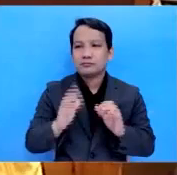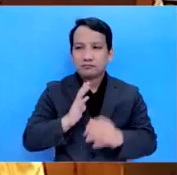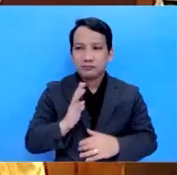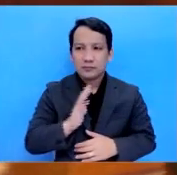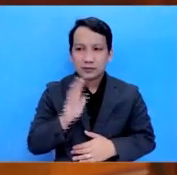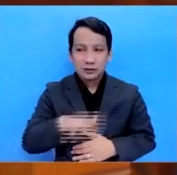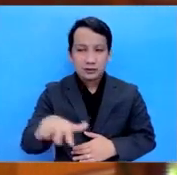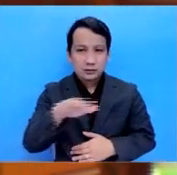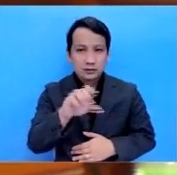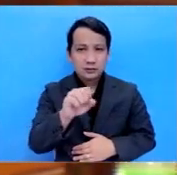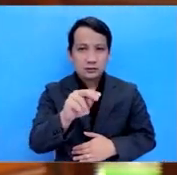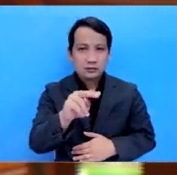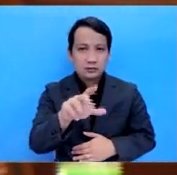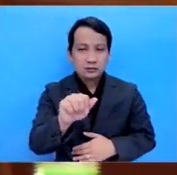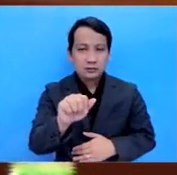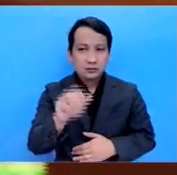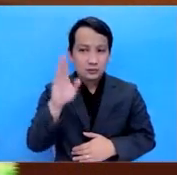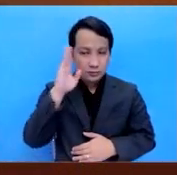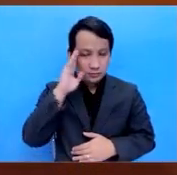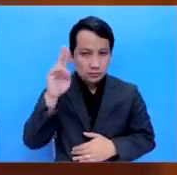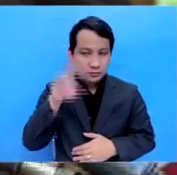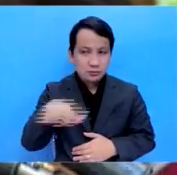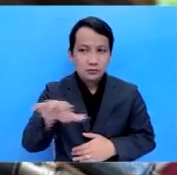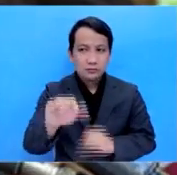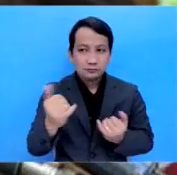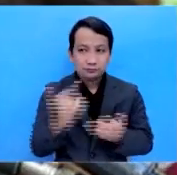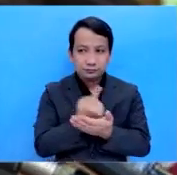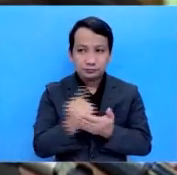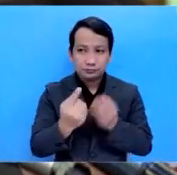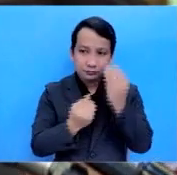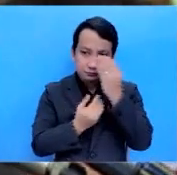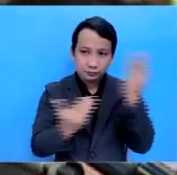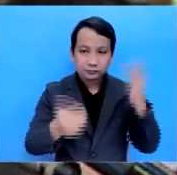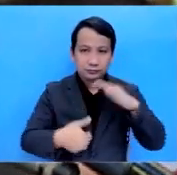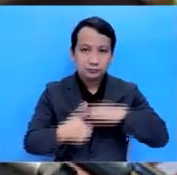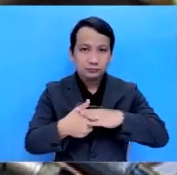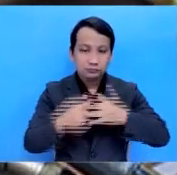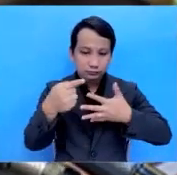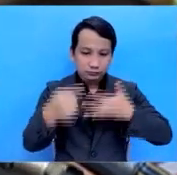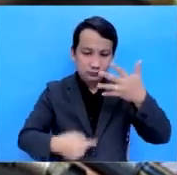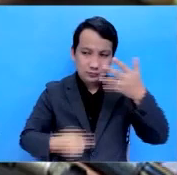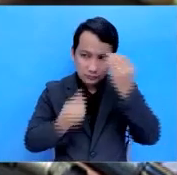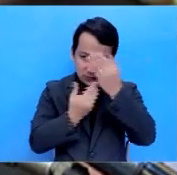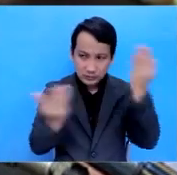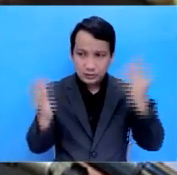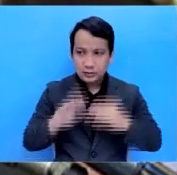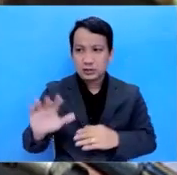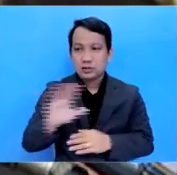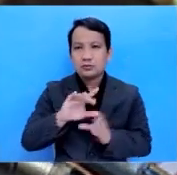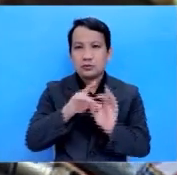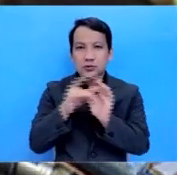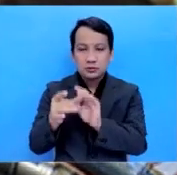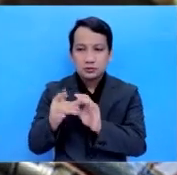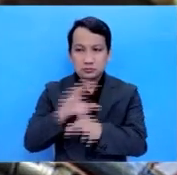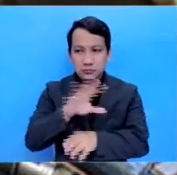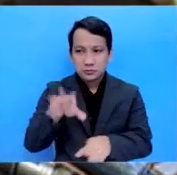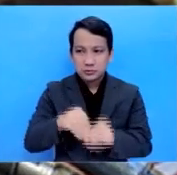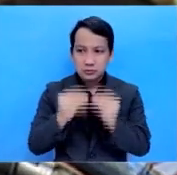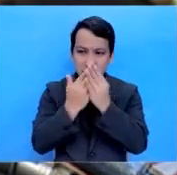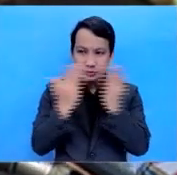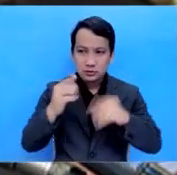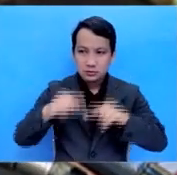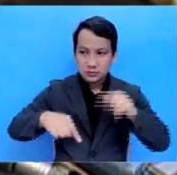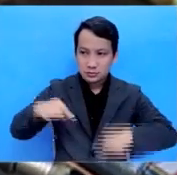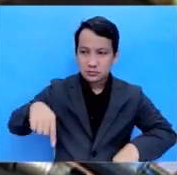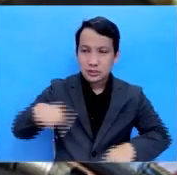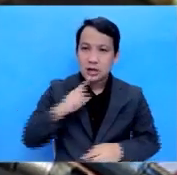ni PBBM. Hopefully within the week, ilalabas na namin yung invitations in coordination with the different